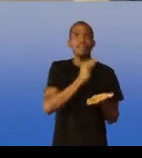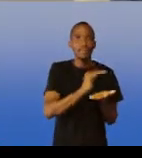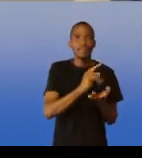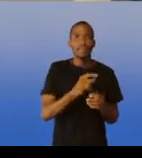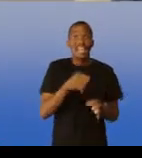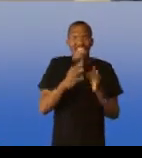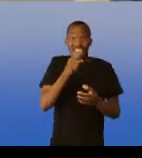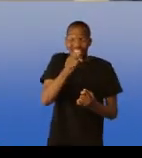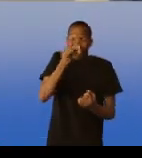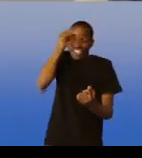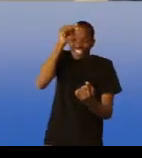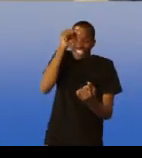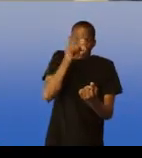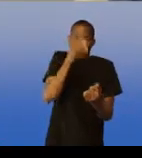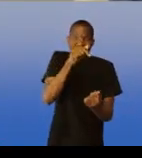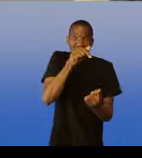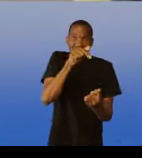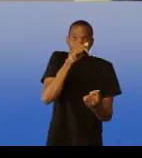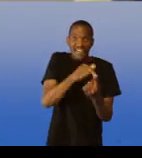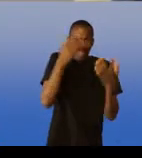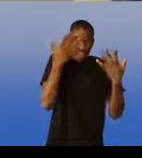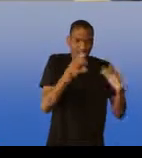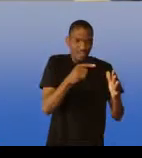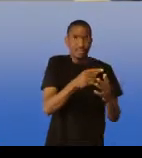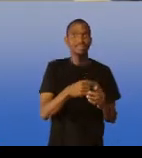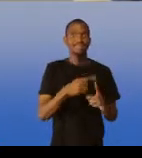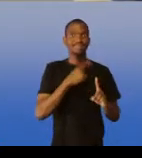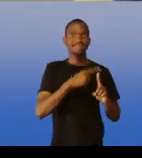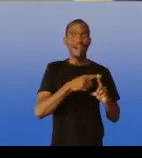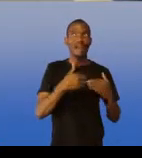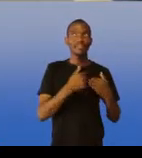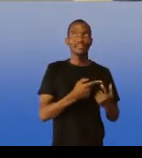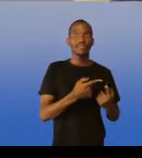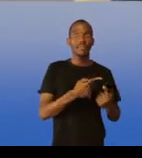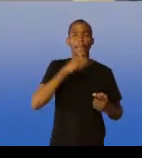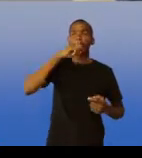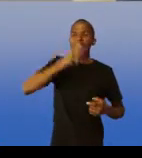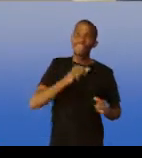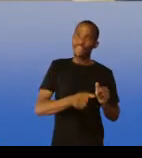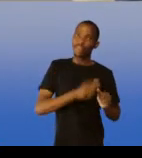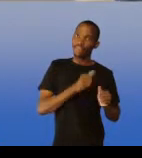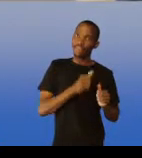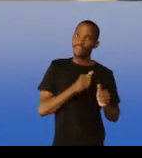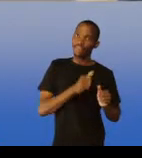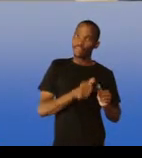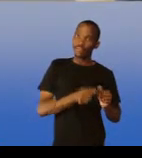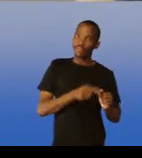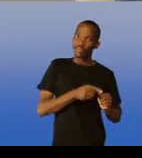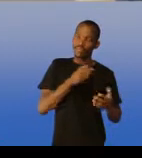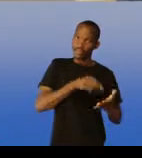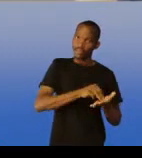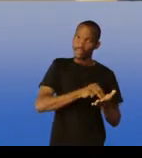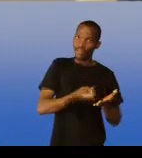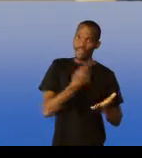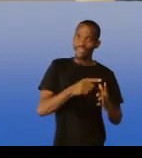you get tested and we find out that you have got the virus, we put you immediately on the